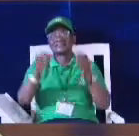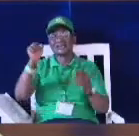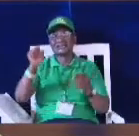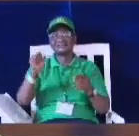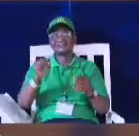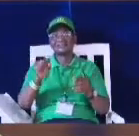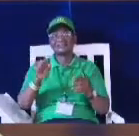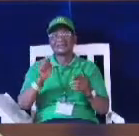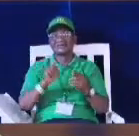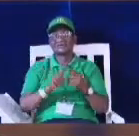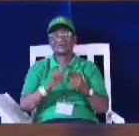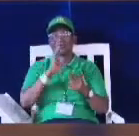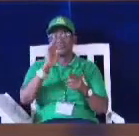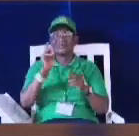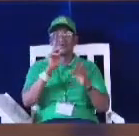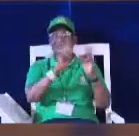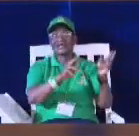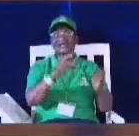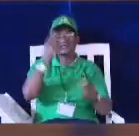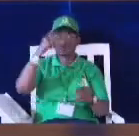to be ready for them.